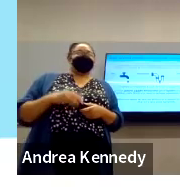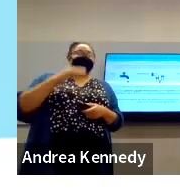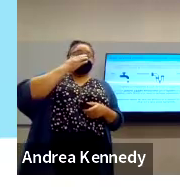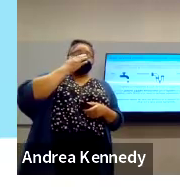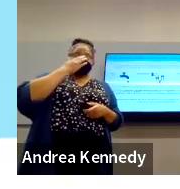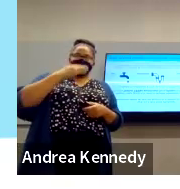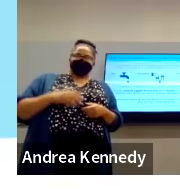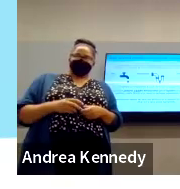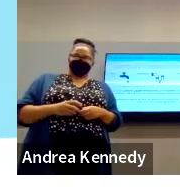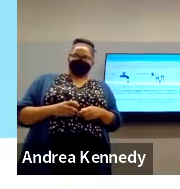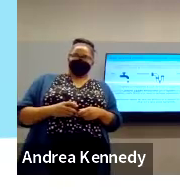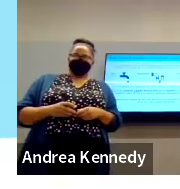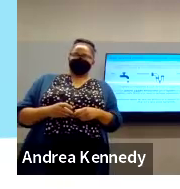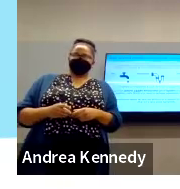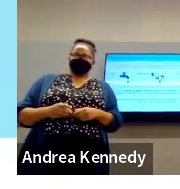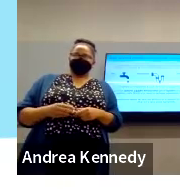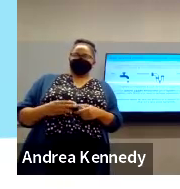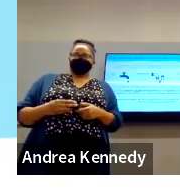it's not gonna benefit me.